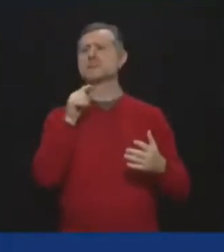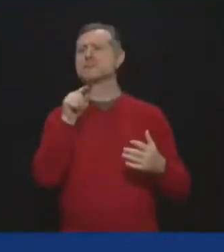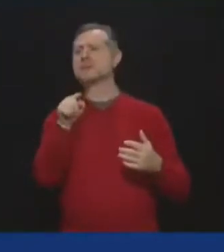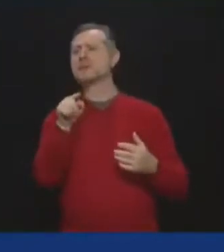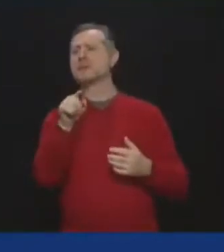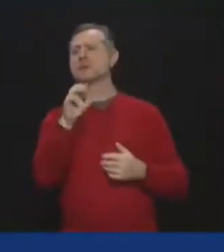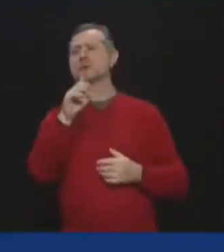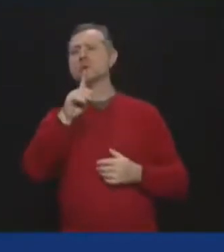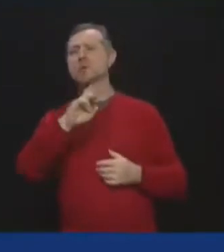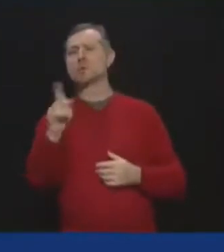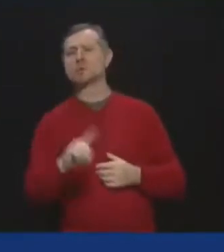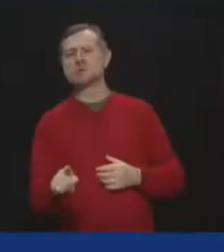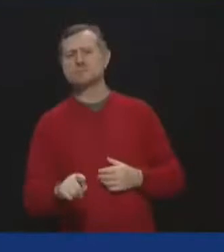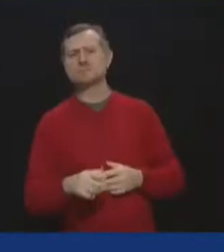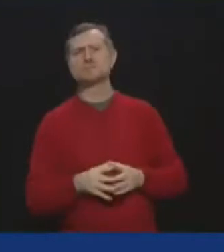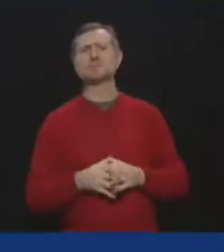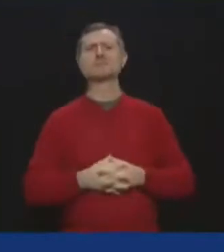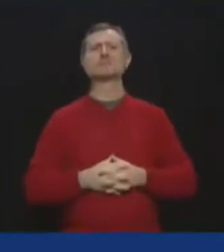Hi, Catalina.